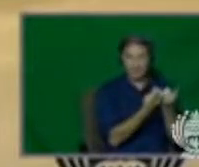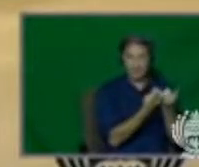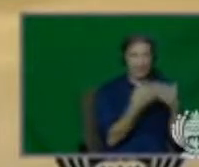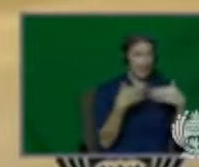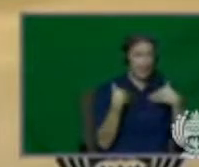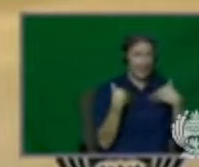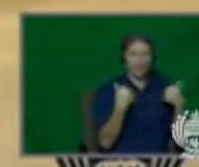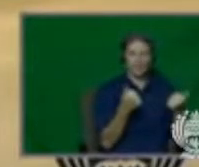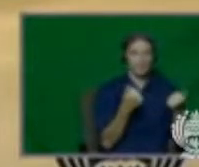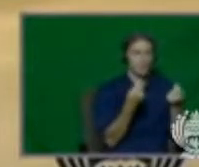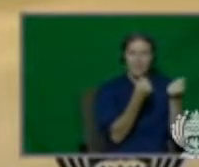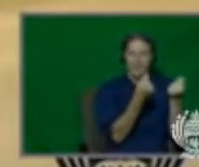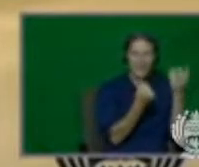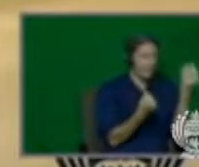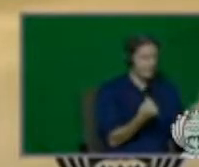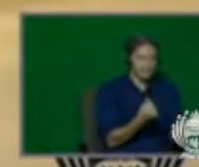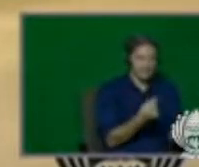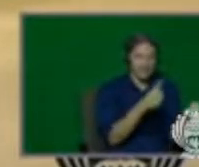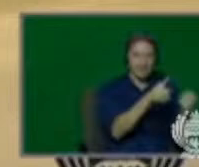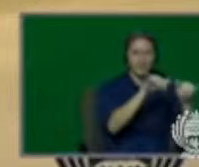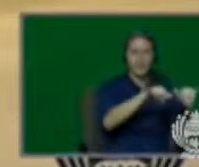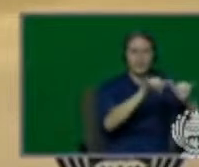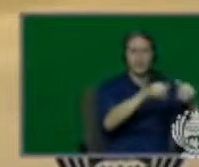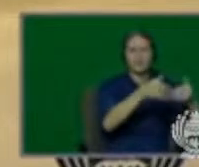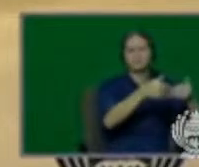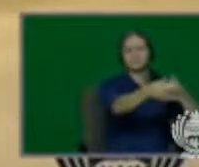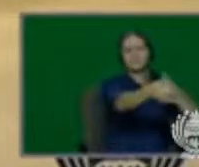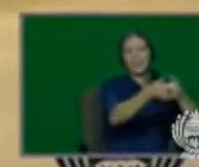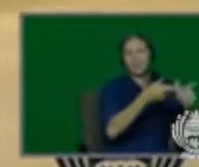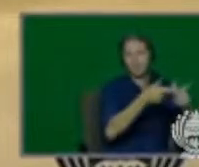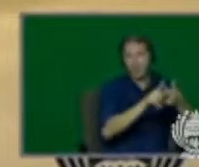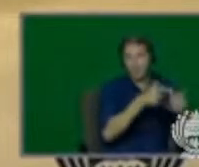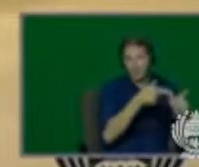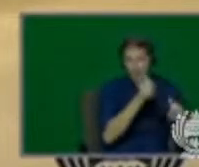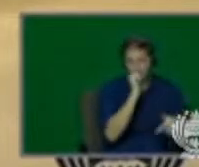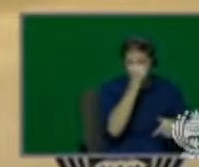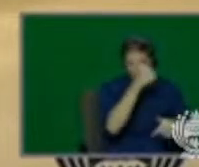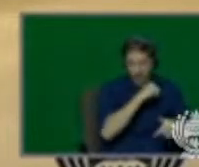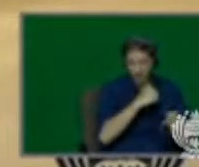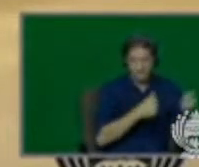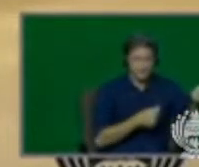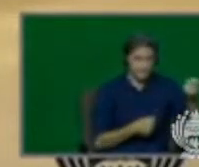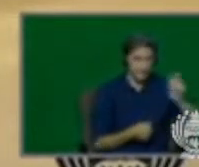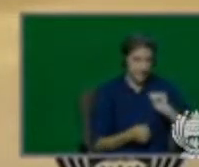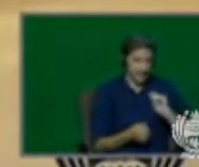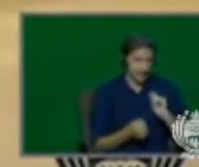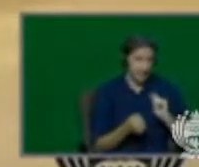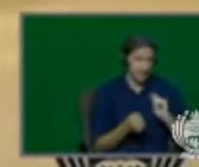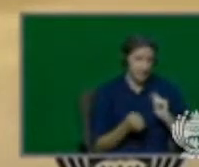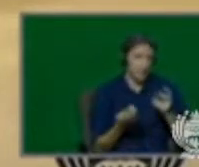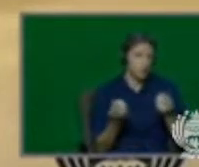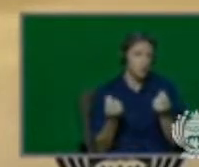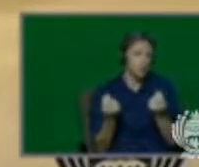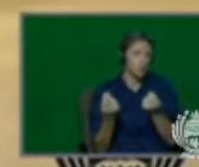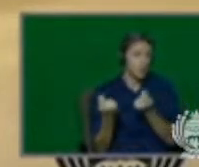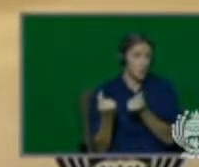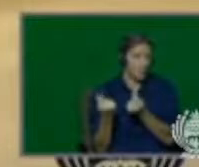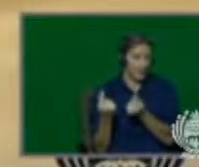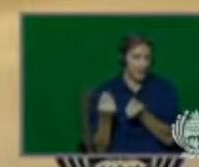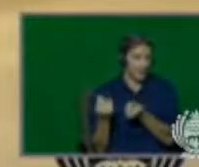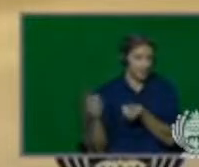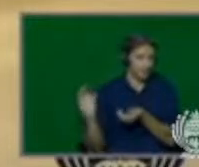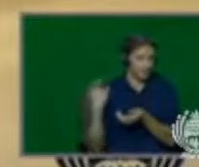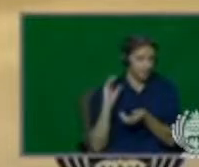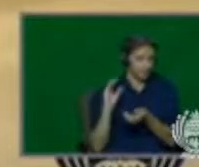They are going to wait for April. In April, they pay you with the new money for